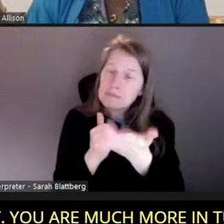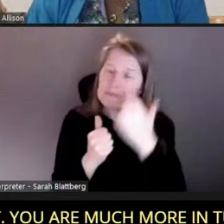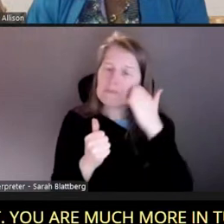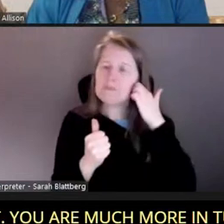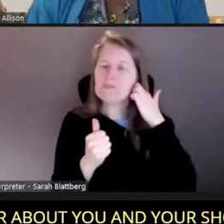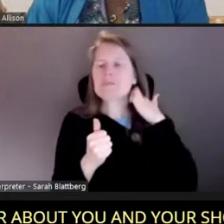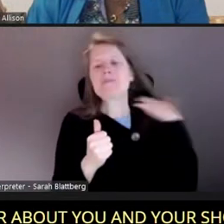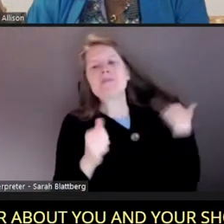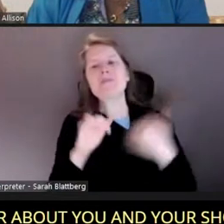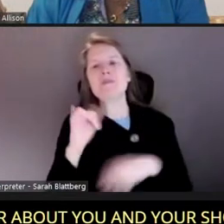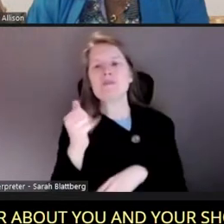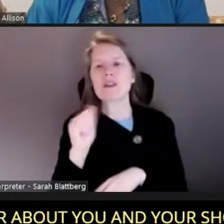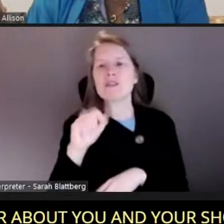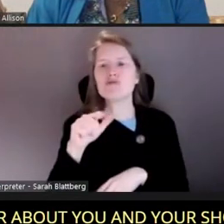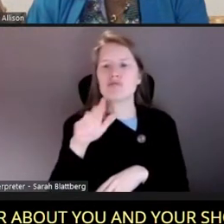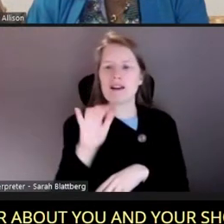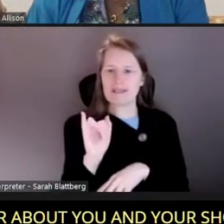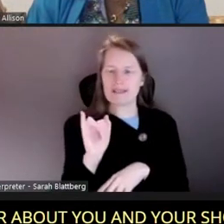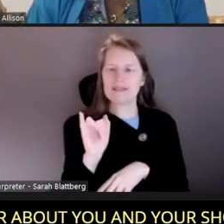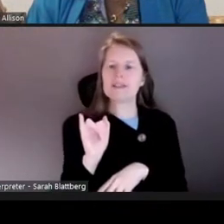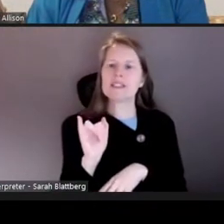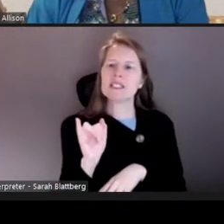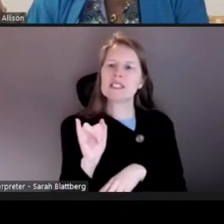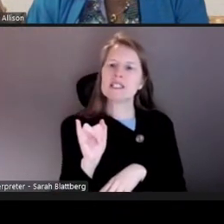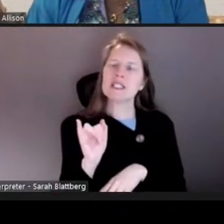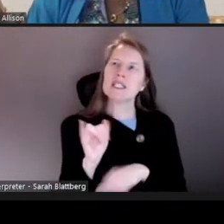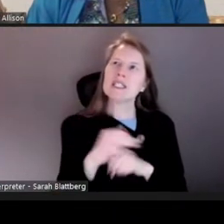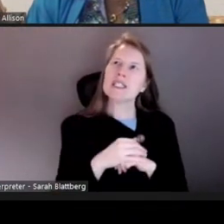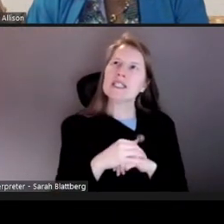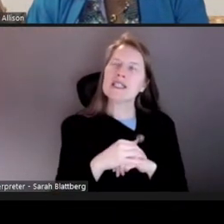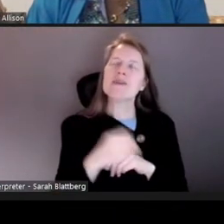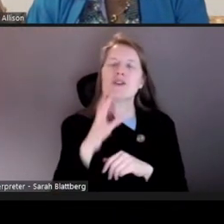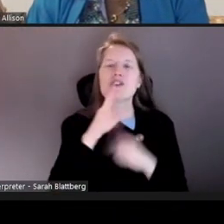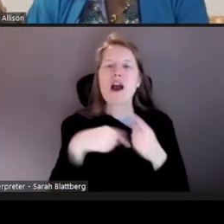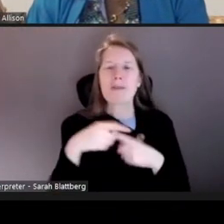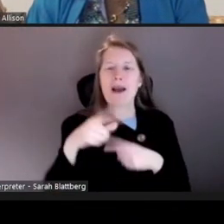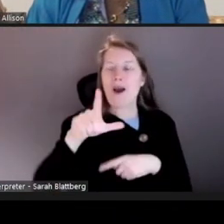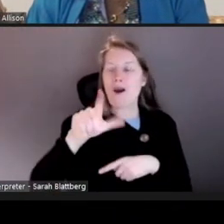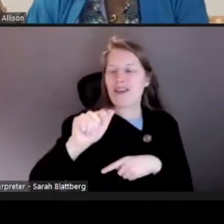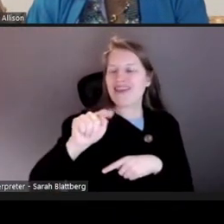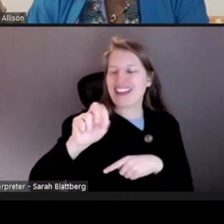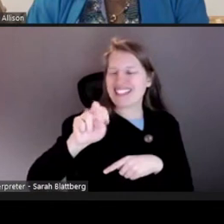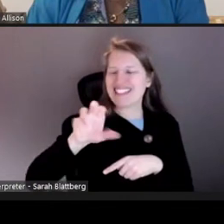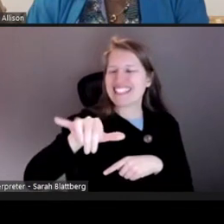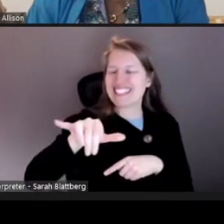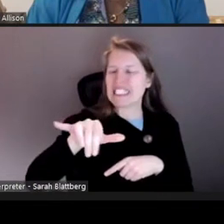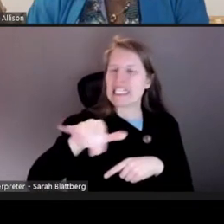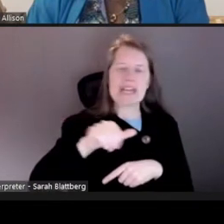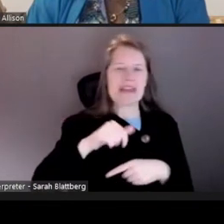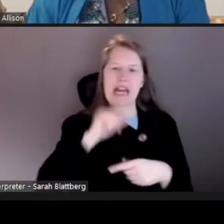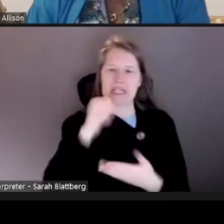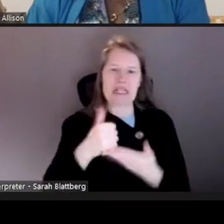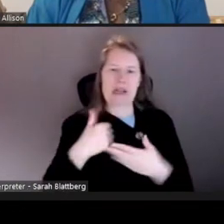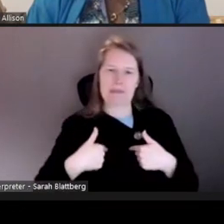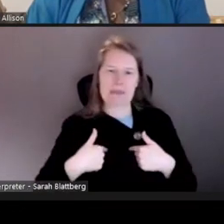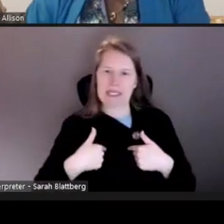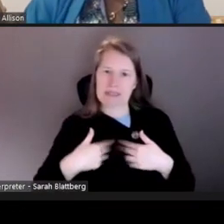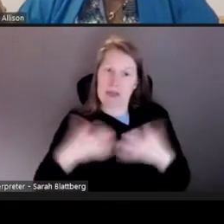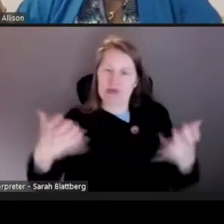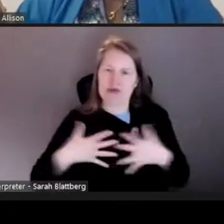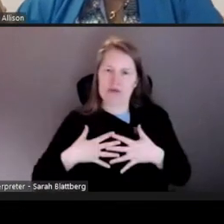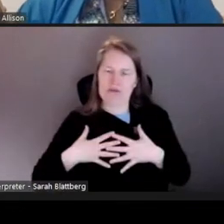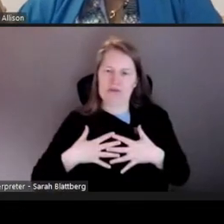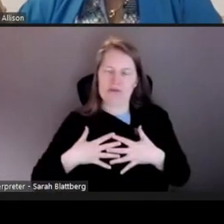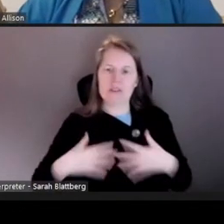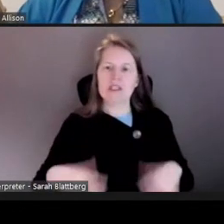For me, to a large extent, things like latency and all is not particularly useful. I knew